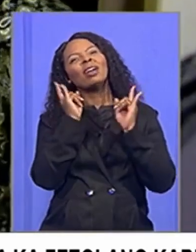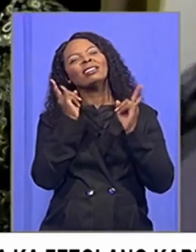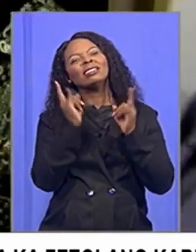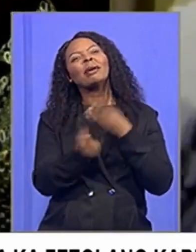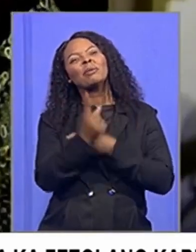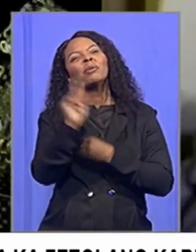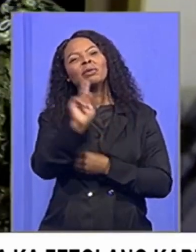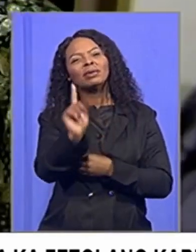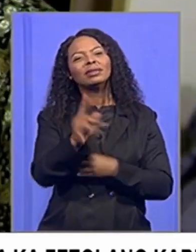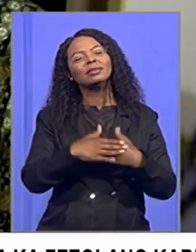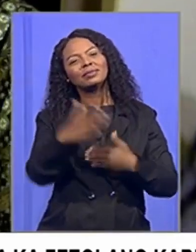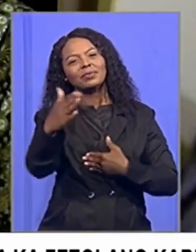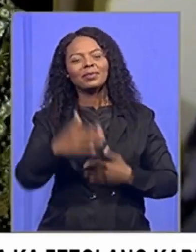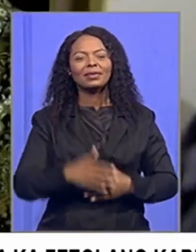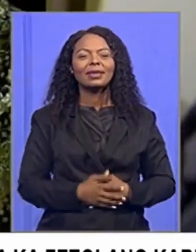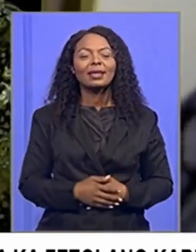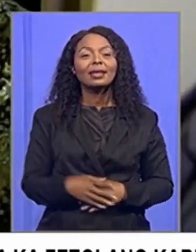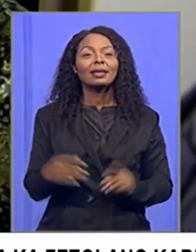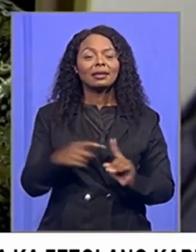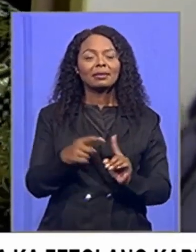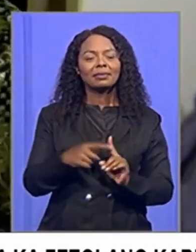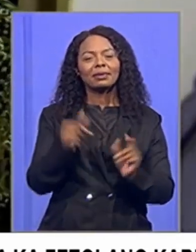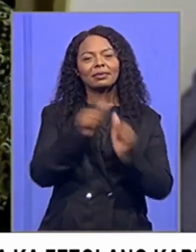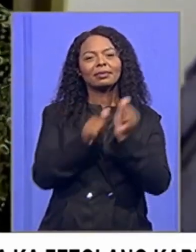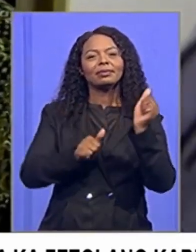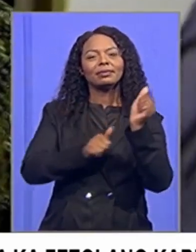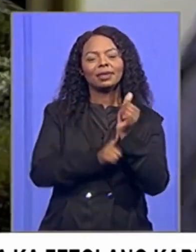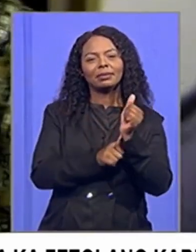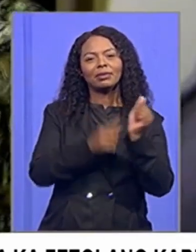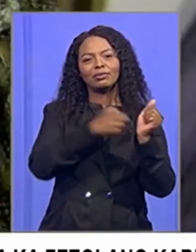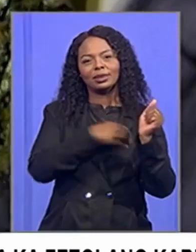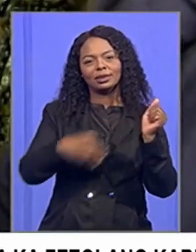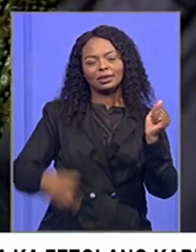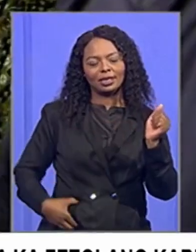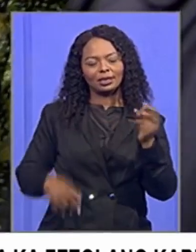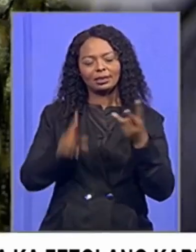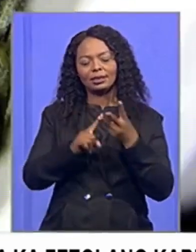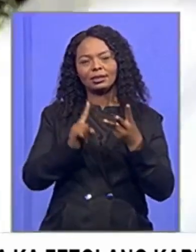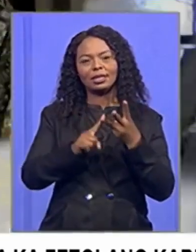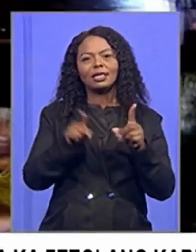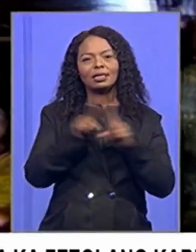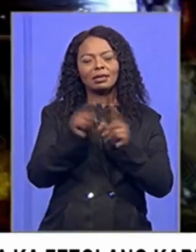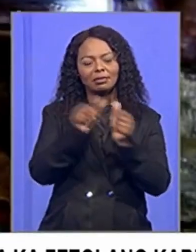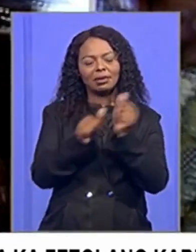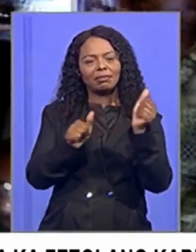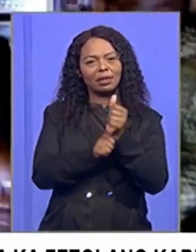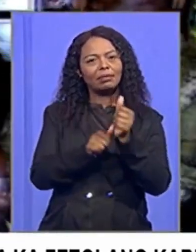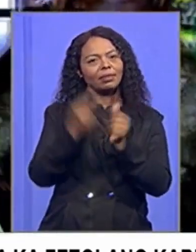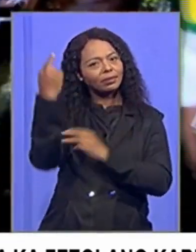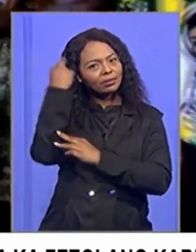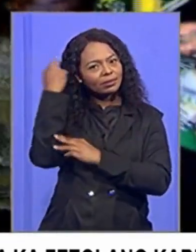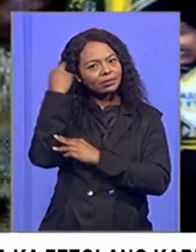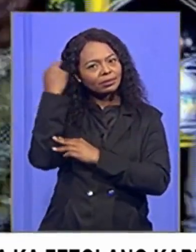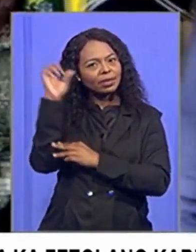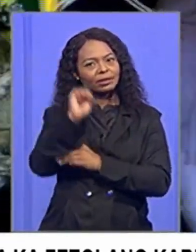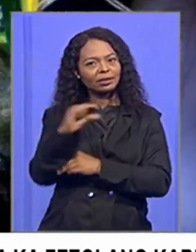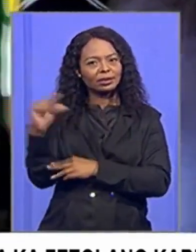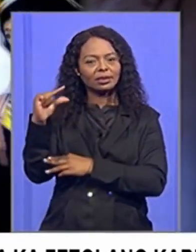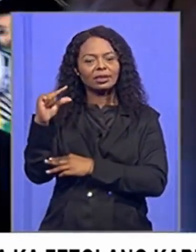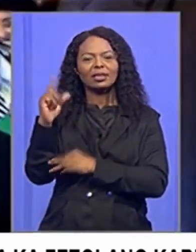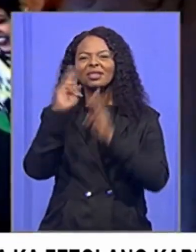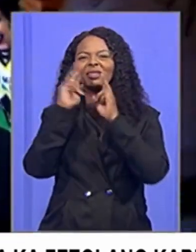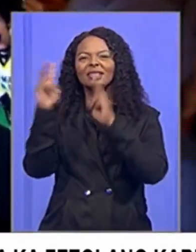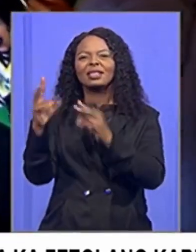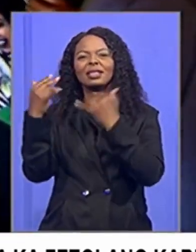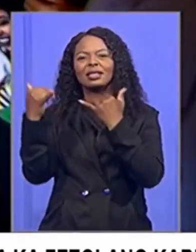space. Moragonyana Ramaphosa motlatsi wa gagwe le motlatsa mokwaledi kakaretso wa ntlha ba jetse nala lelapa la yo mongwe wa bao